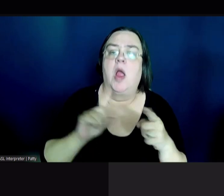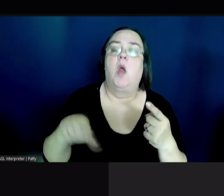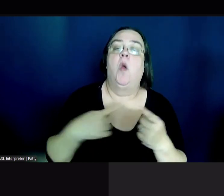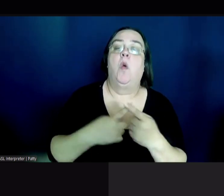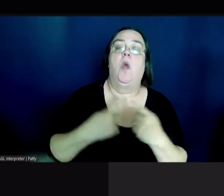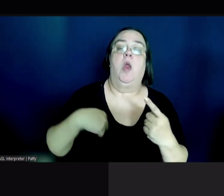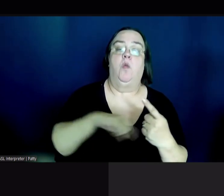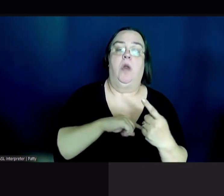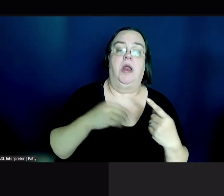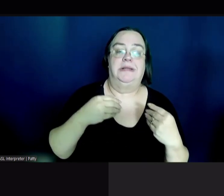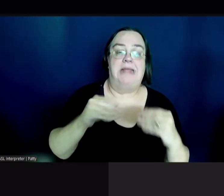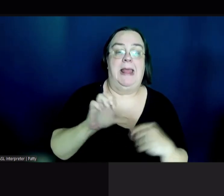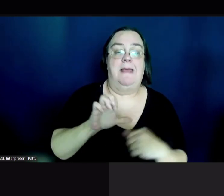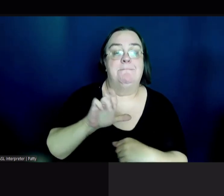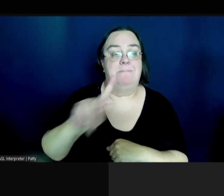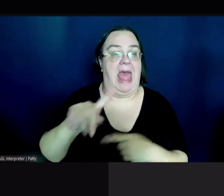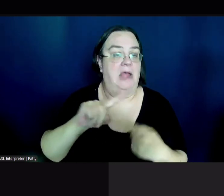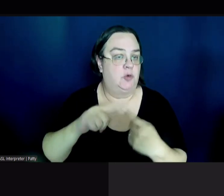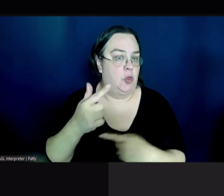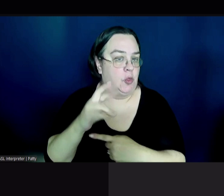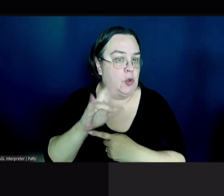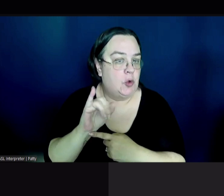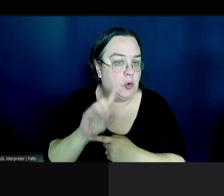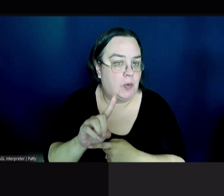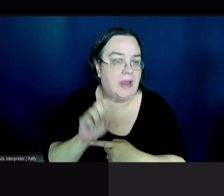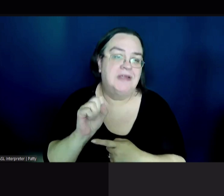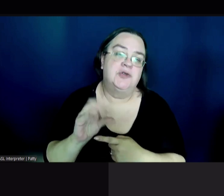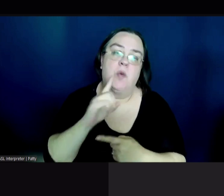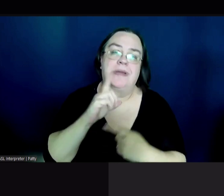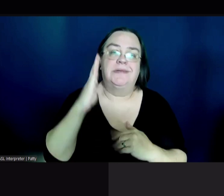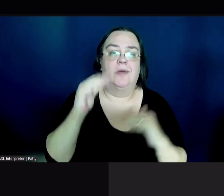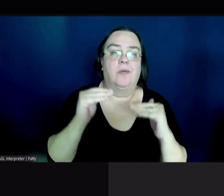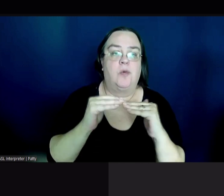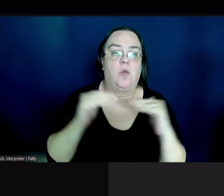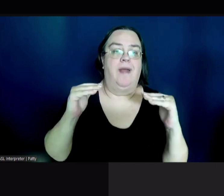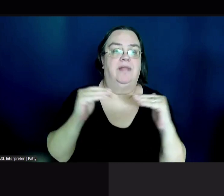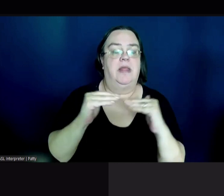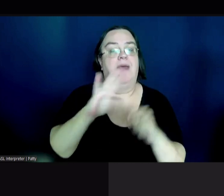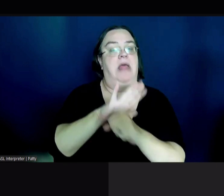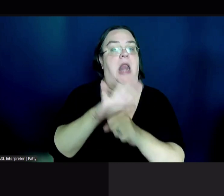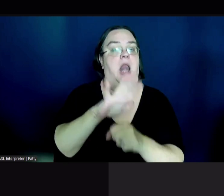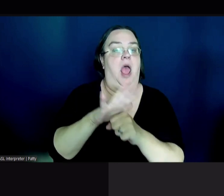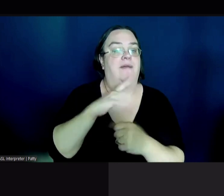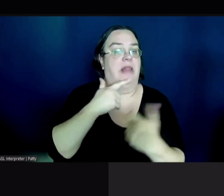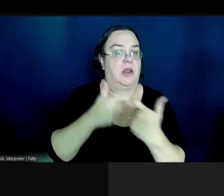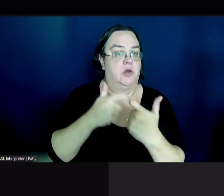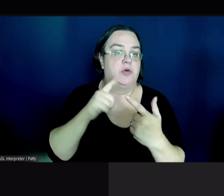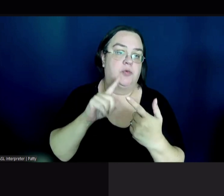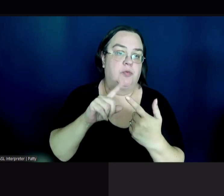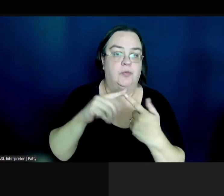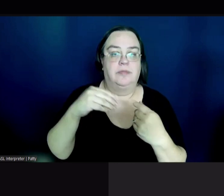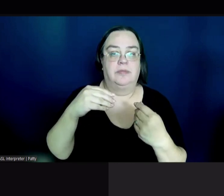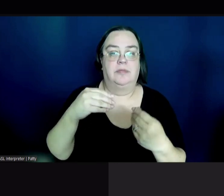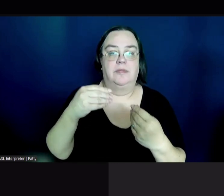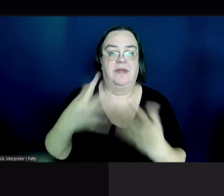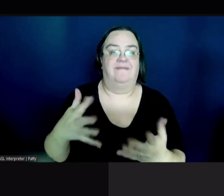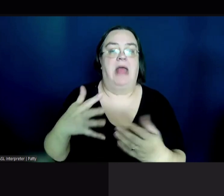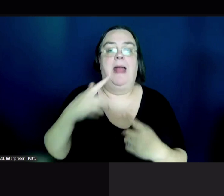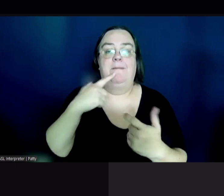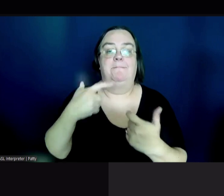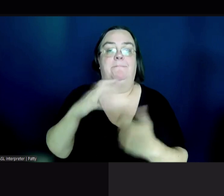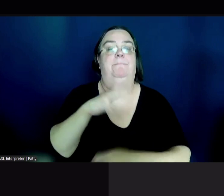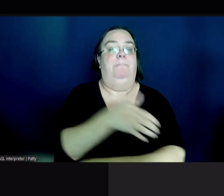grid. Okay. So it's the equivalent of enough electricity to power approximately 280 average homes, but it